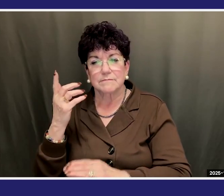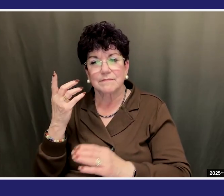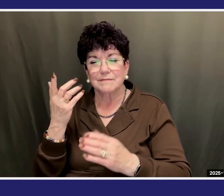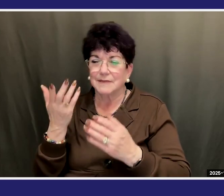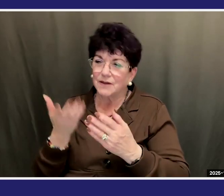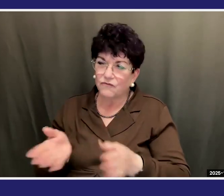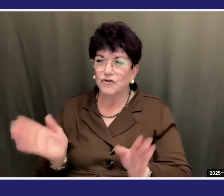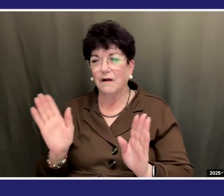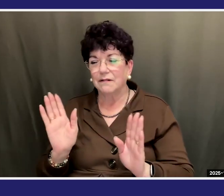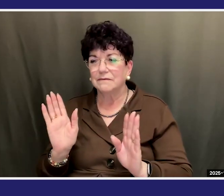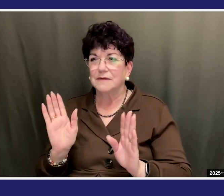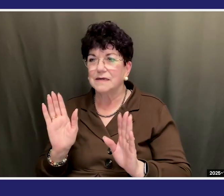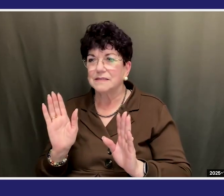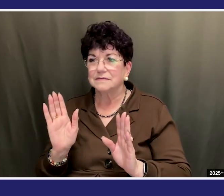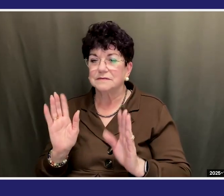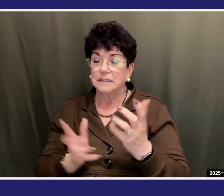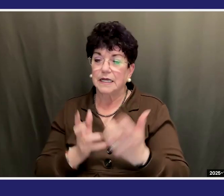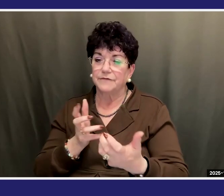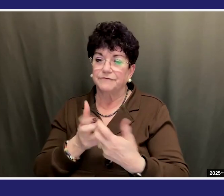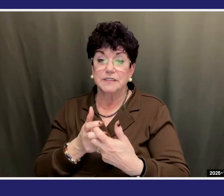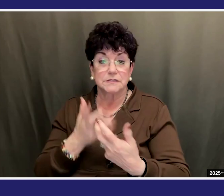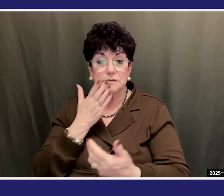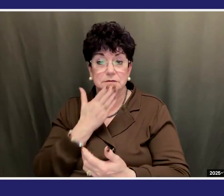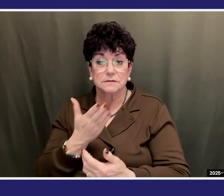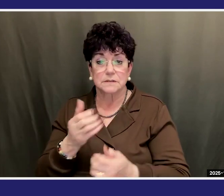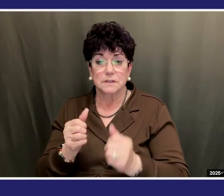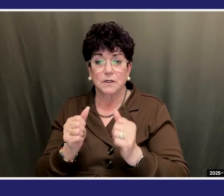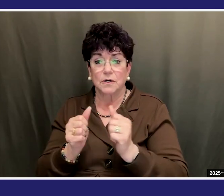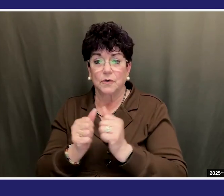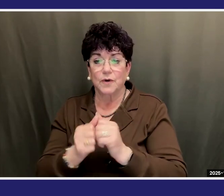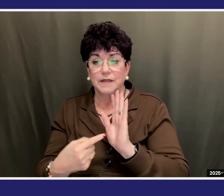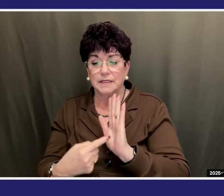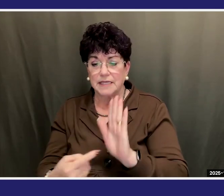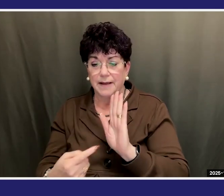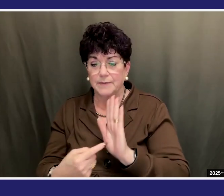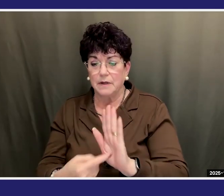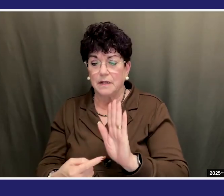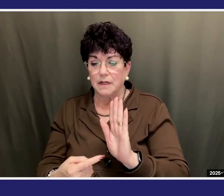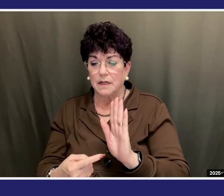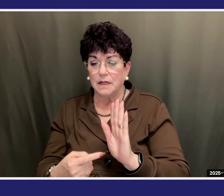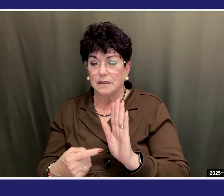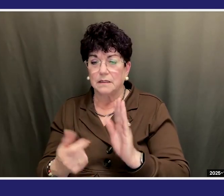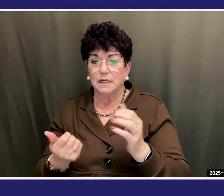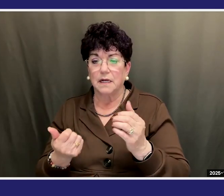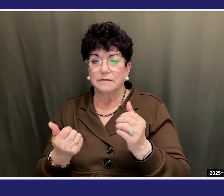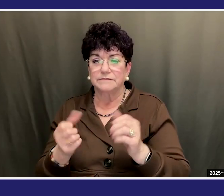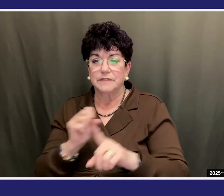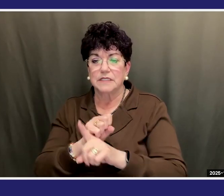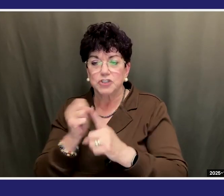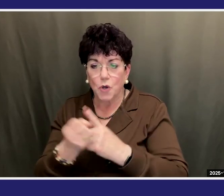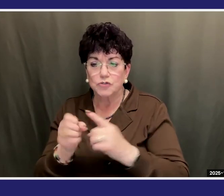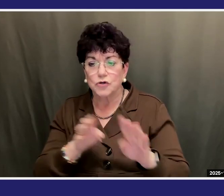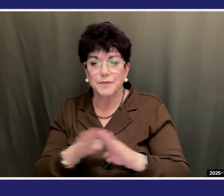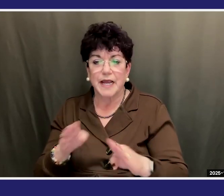overall, it fits in well as a example of the kind of social and behavioral